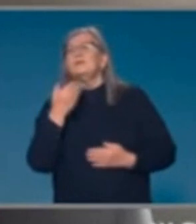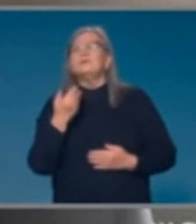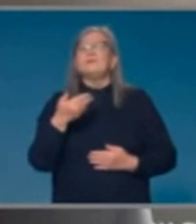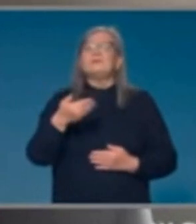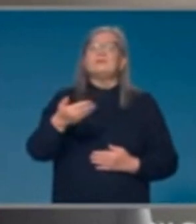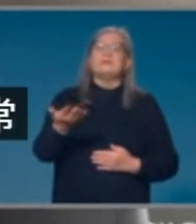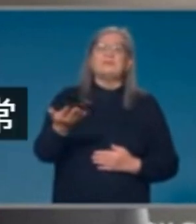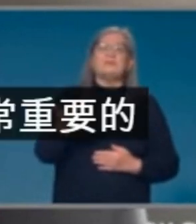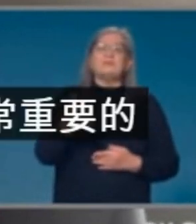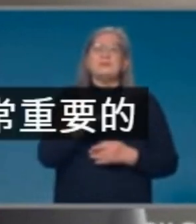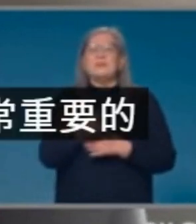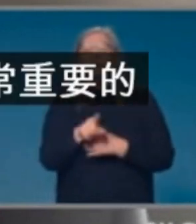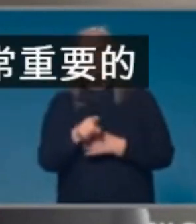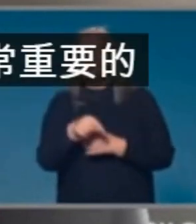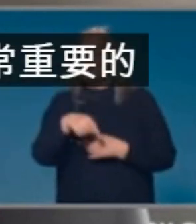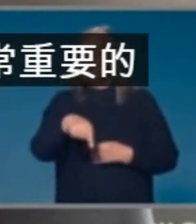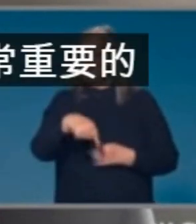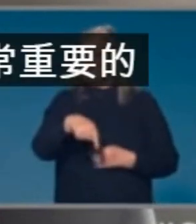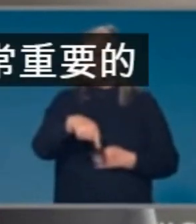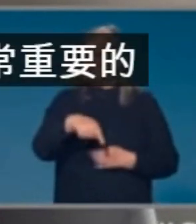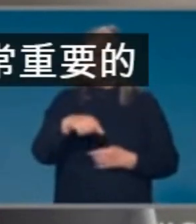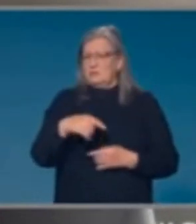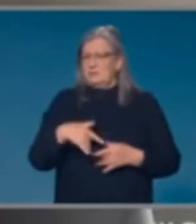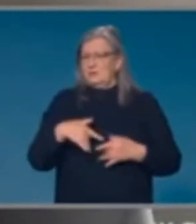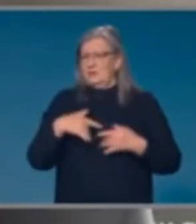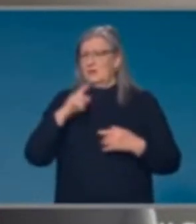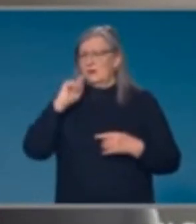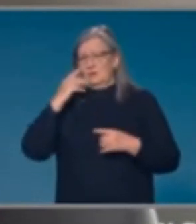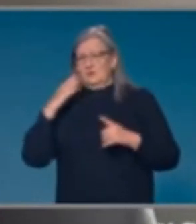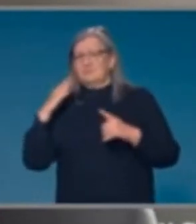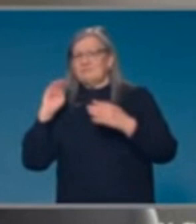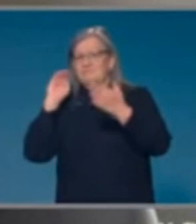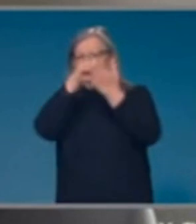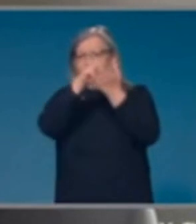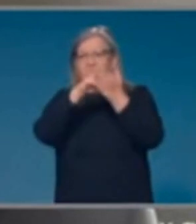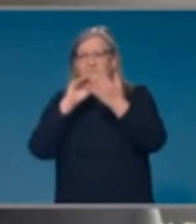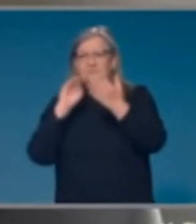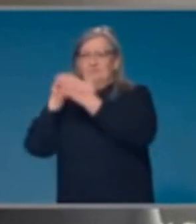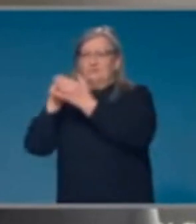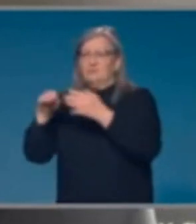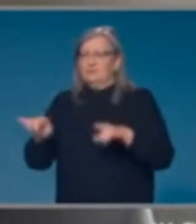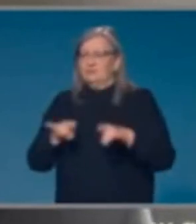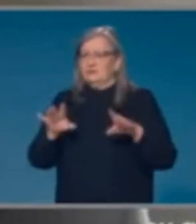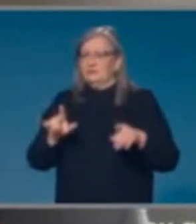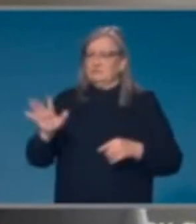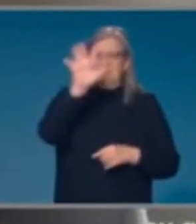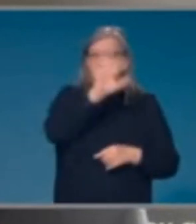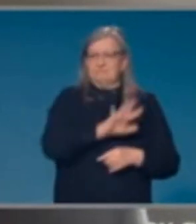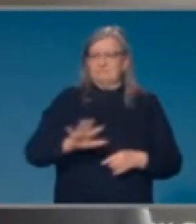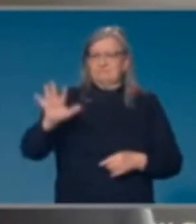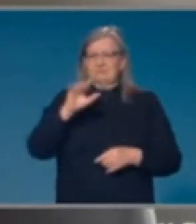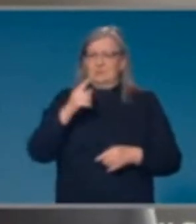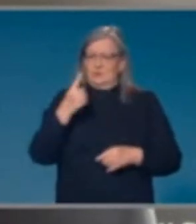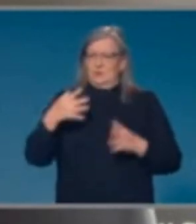we're likely to see some very important milestones reached nationally. In the next week, we are likely to